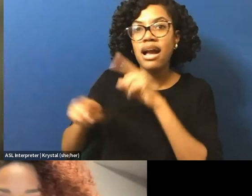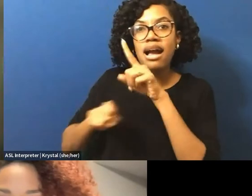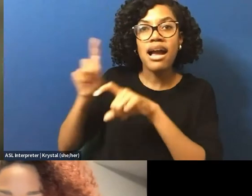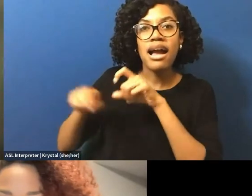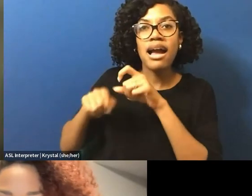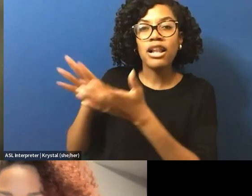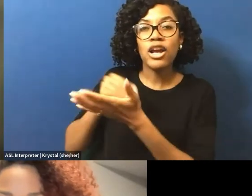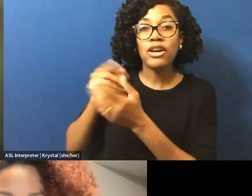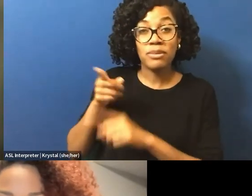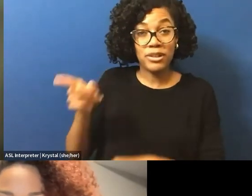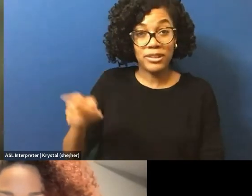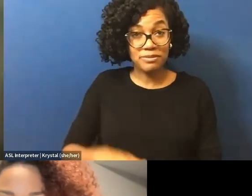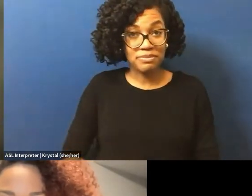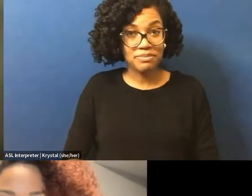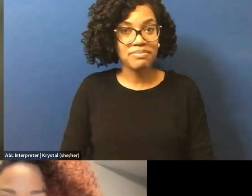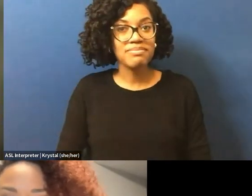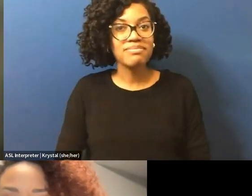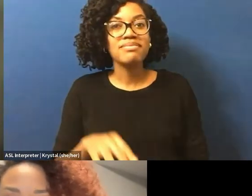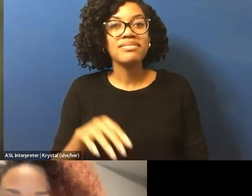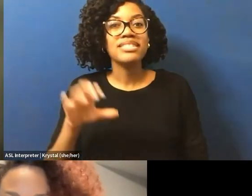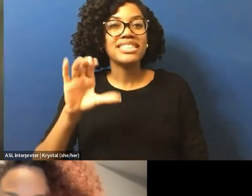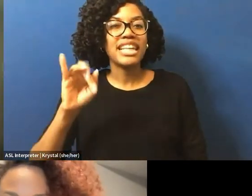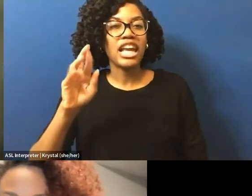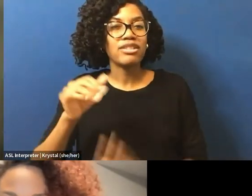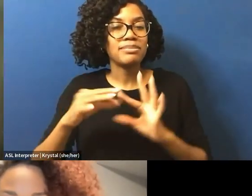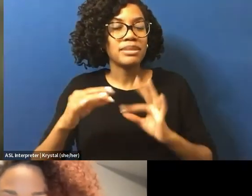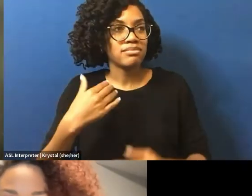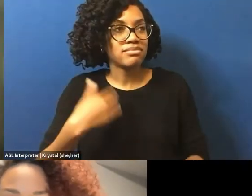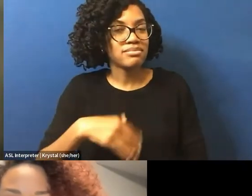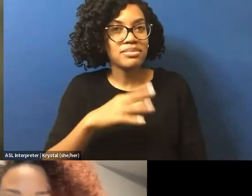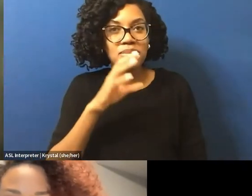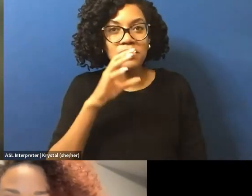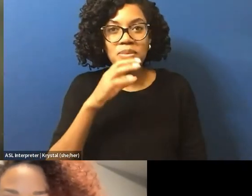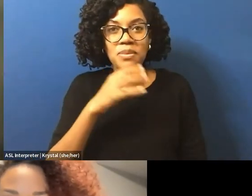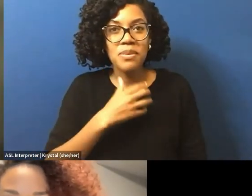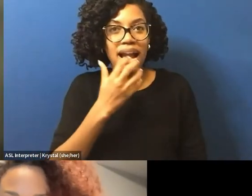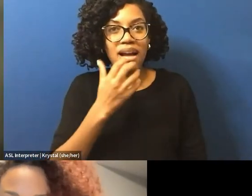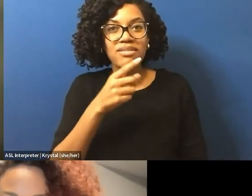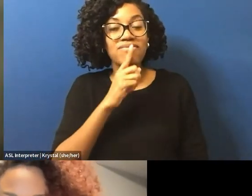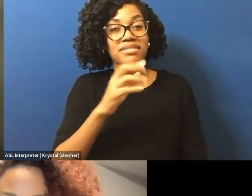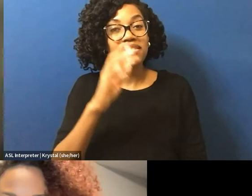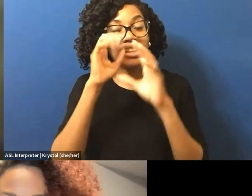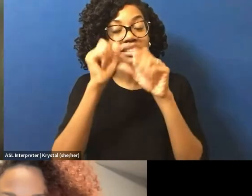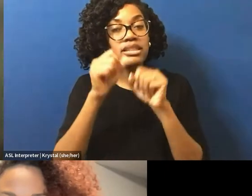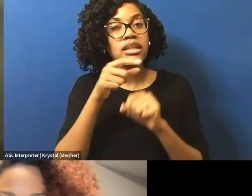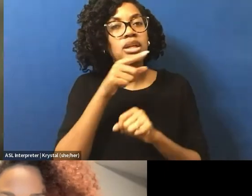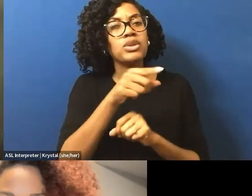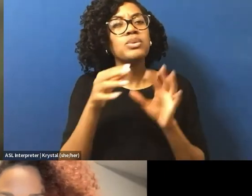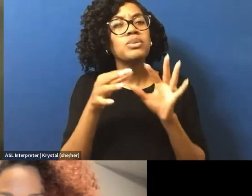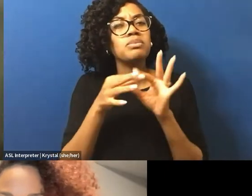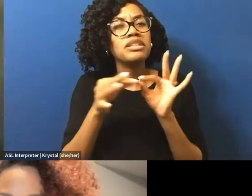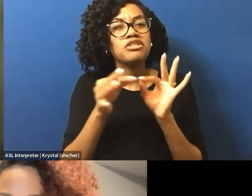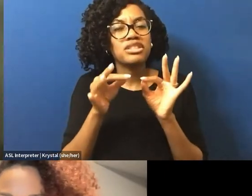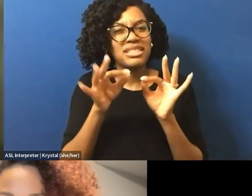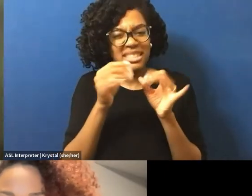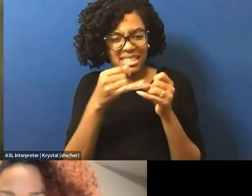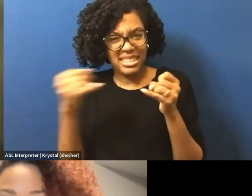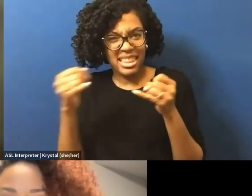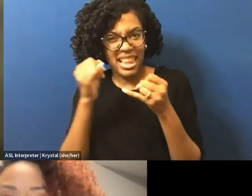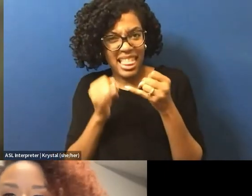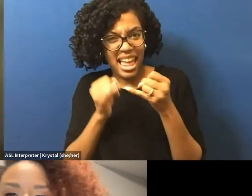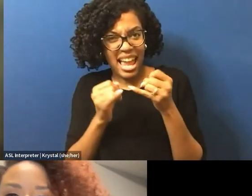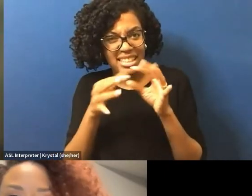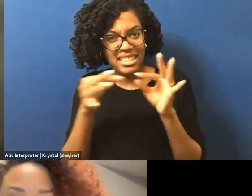Wow, this is such fascinating history. And you said something at the end that I would love for you to quickly expand upon before we go into